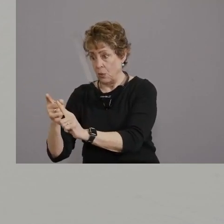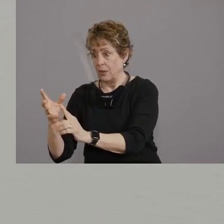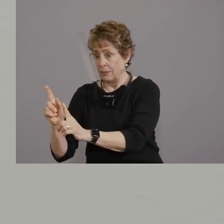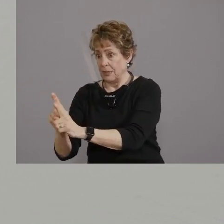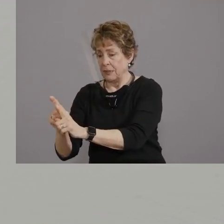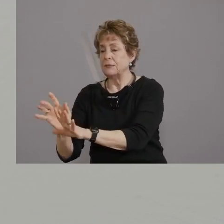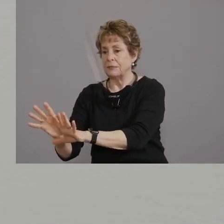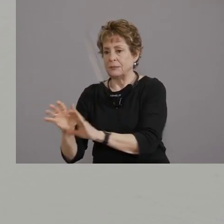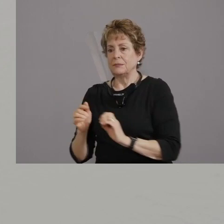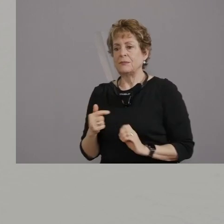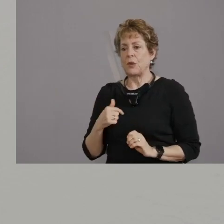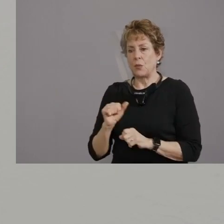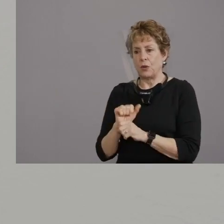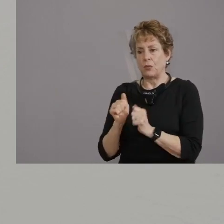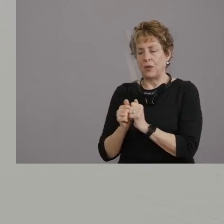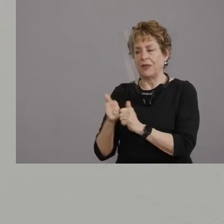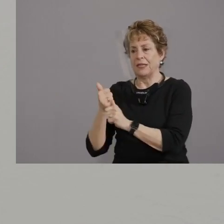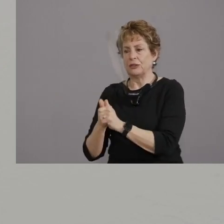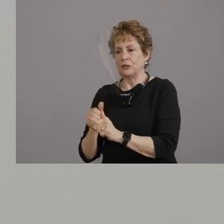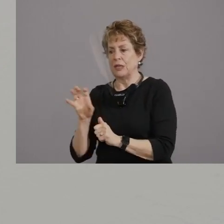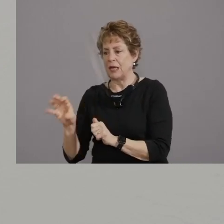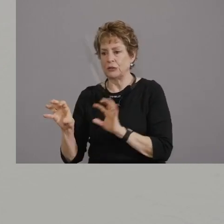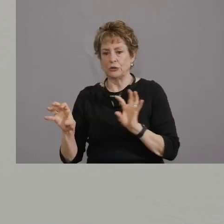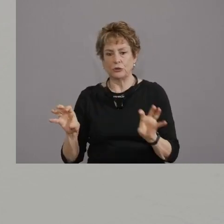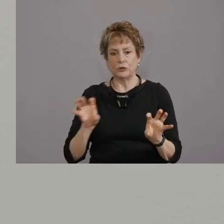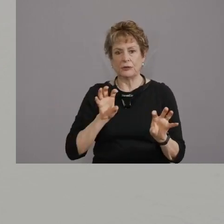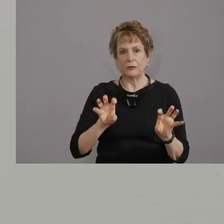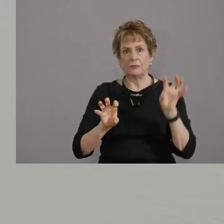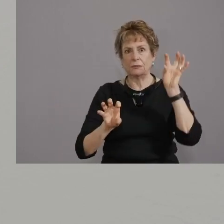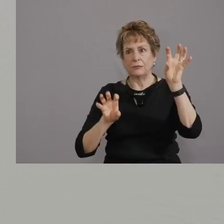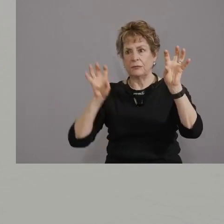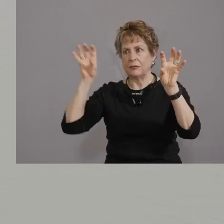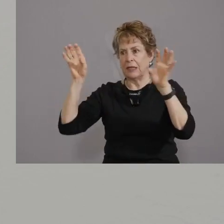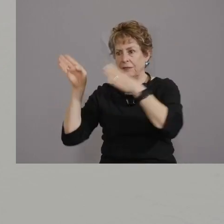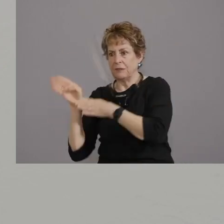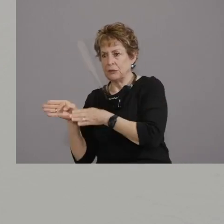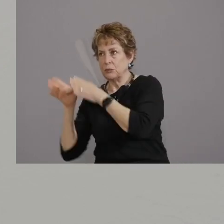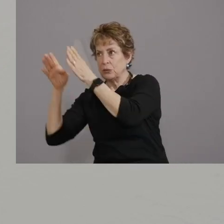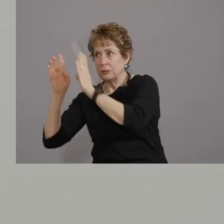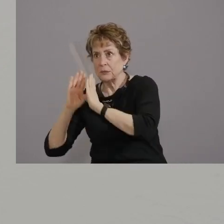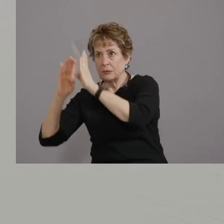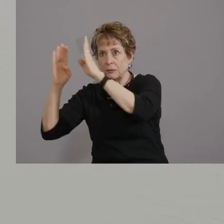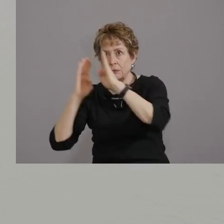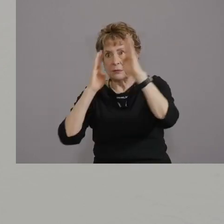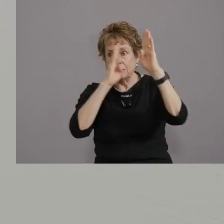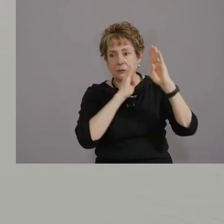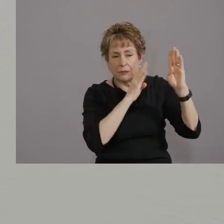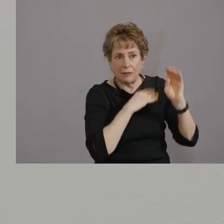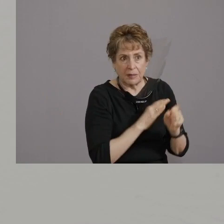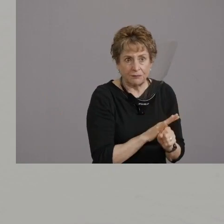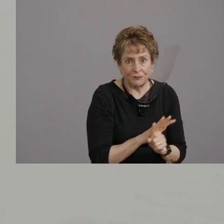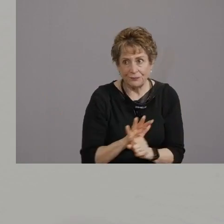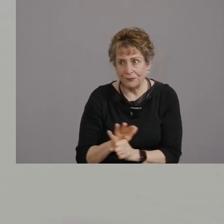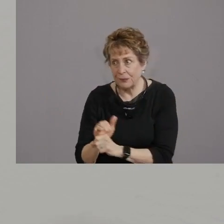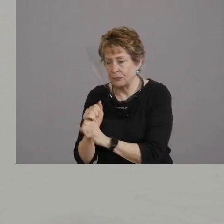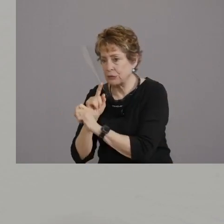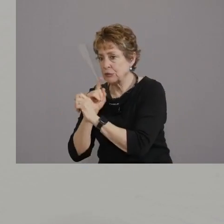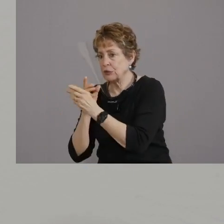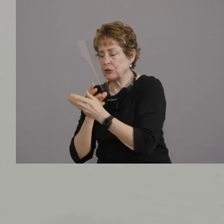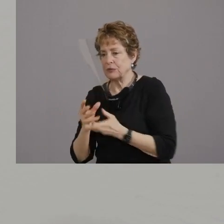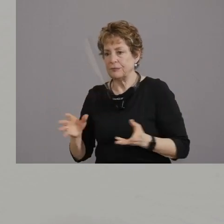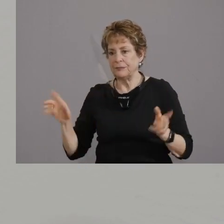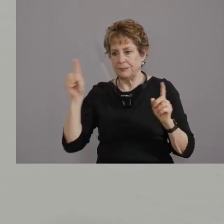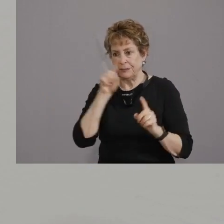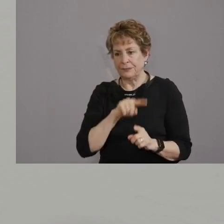county individually to make sure that they've got the vaccine that they need, and that that we're saving that